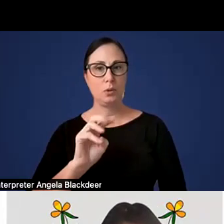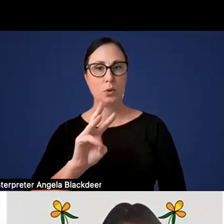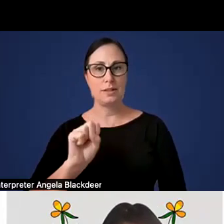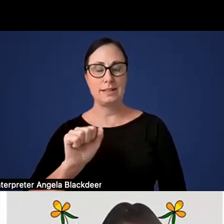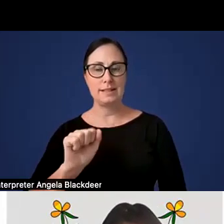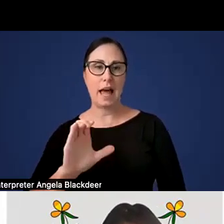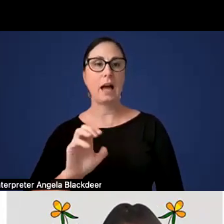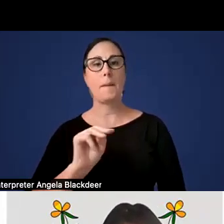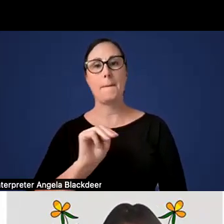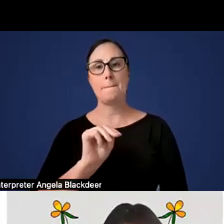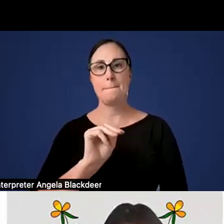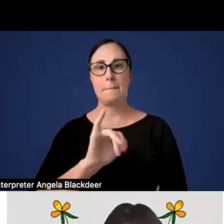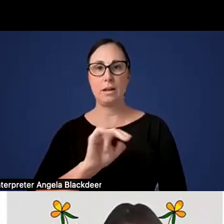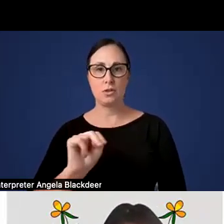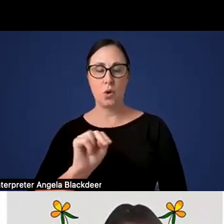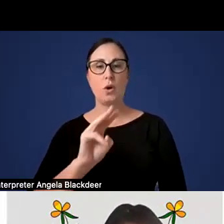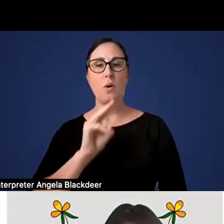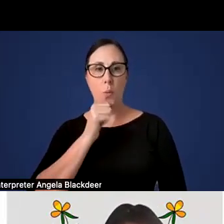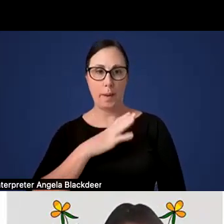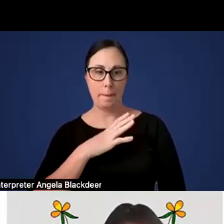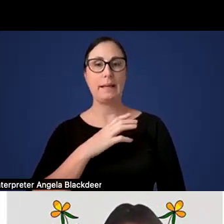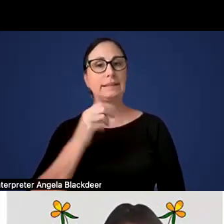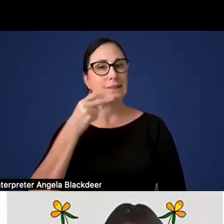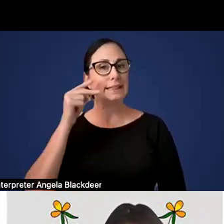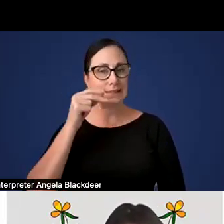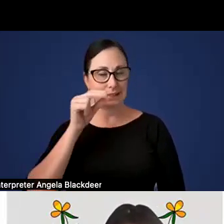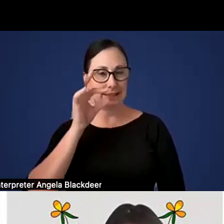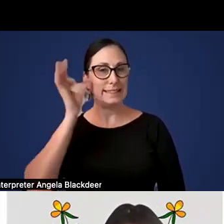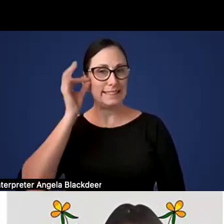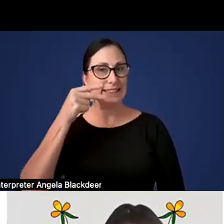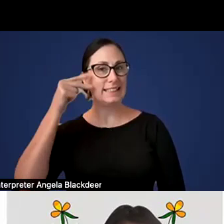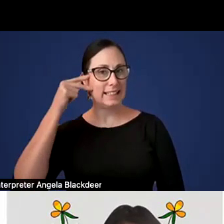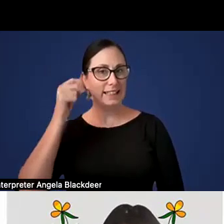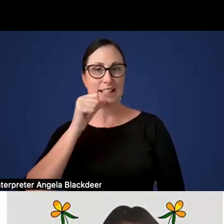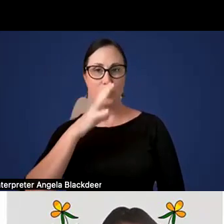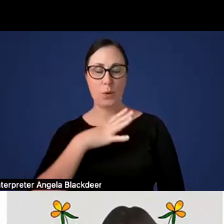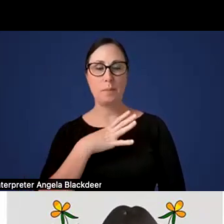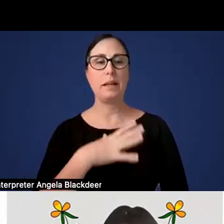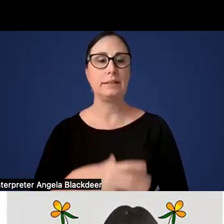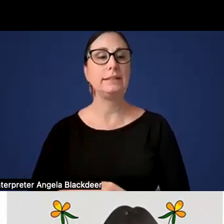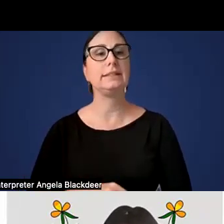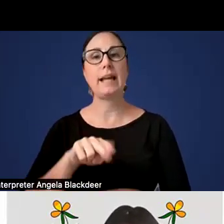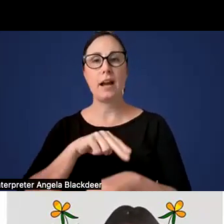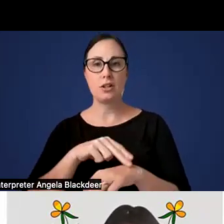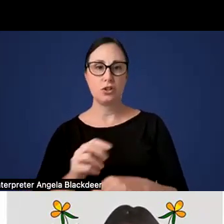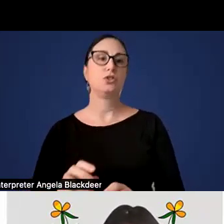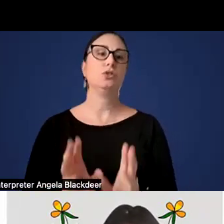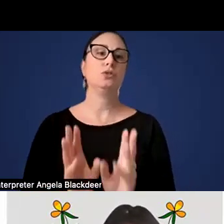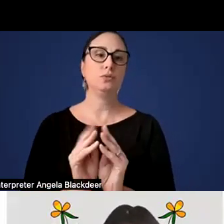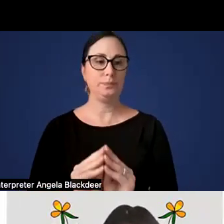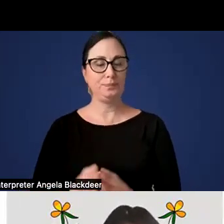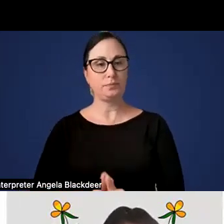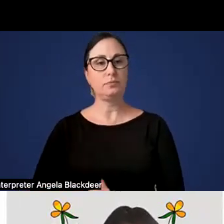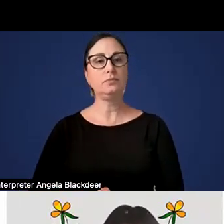Assault Coalition. And we also currently hold the National Tribal Sexual Assault Resource Center,